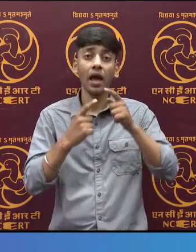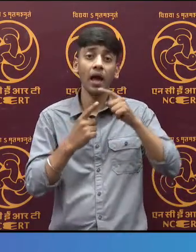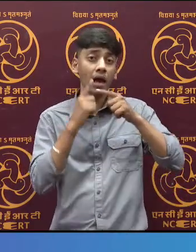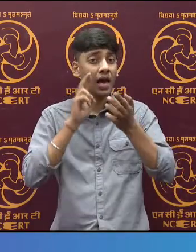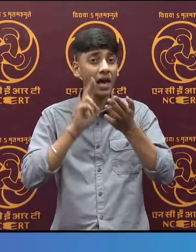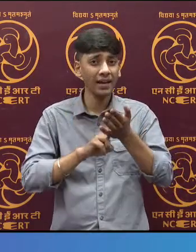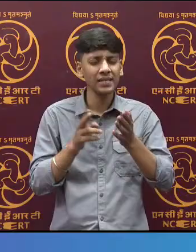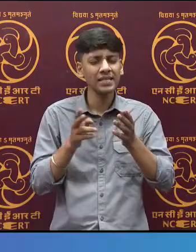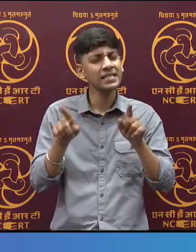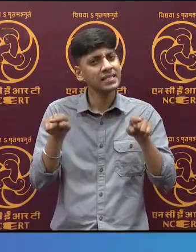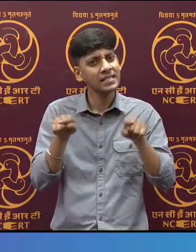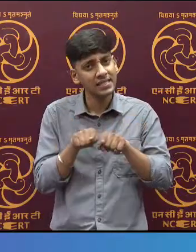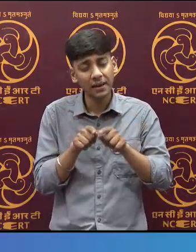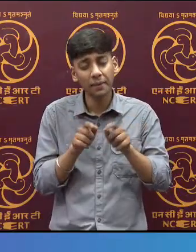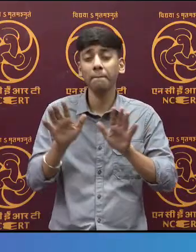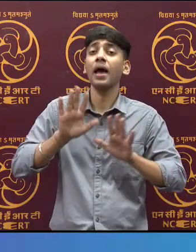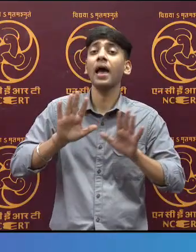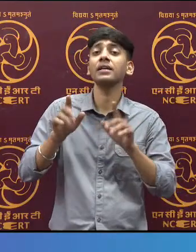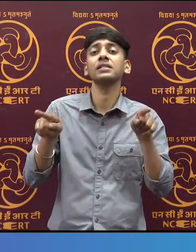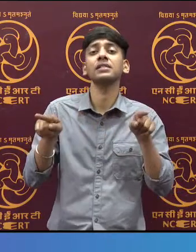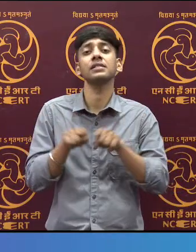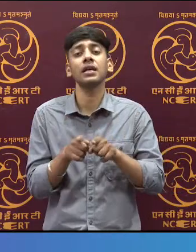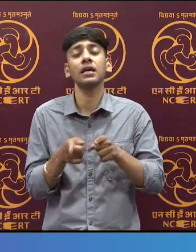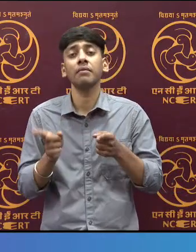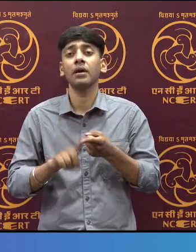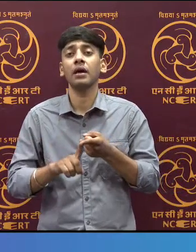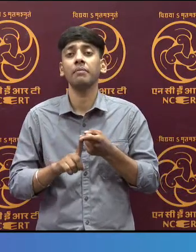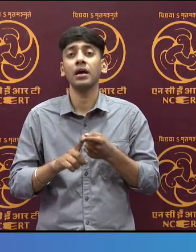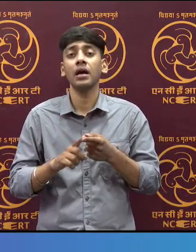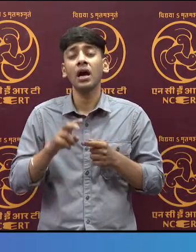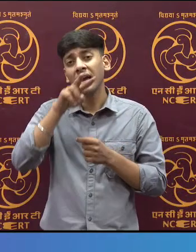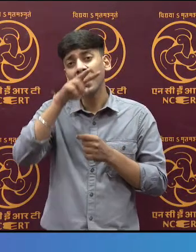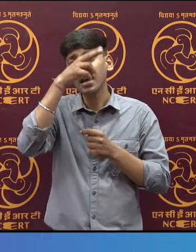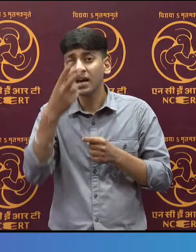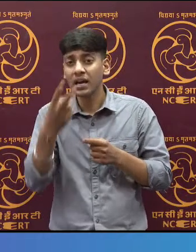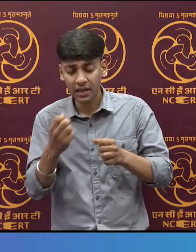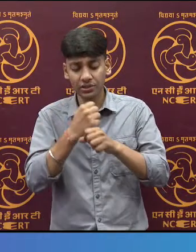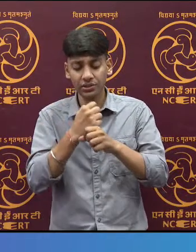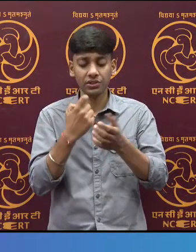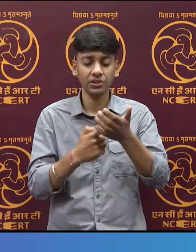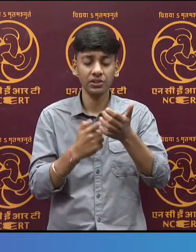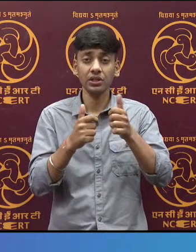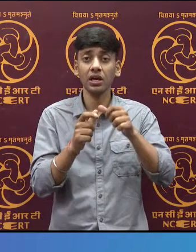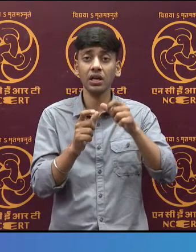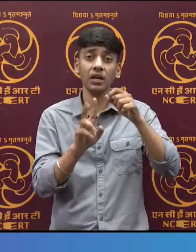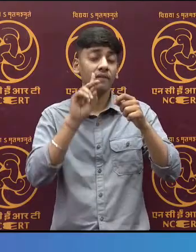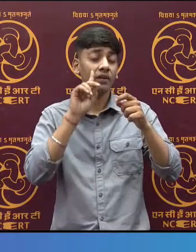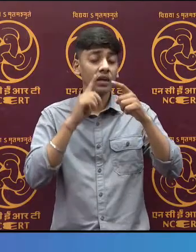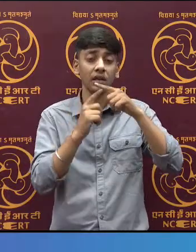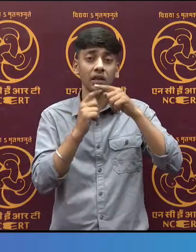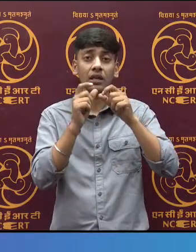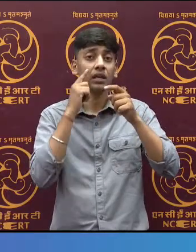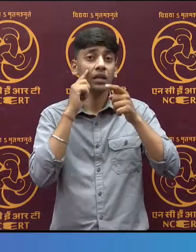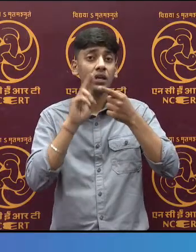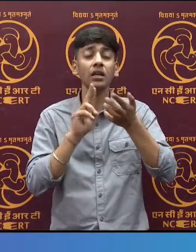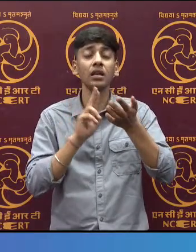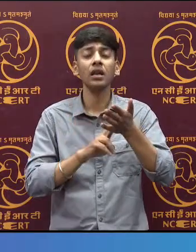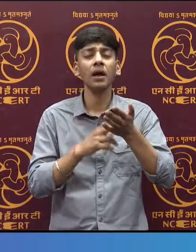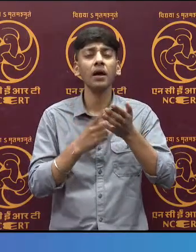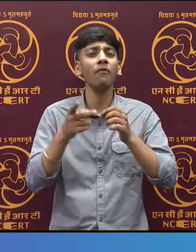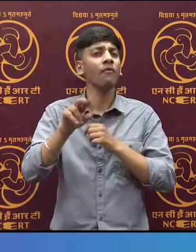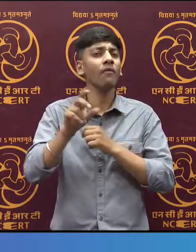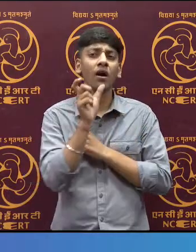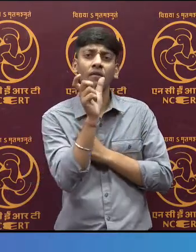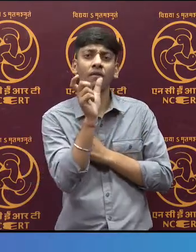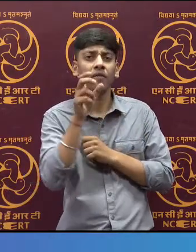reaction. So, the gravitational force, do you know what is gravitational force? Yes ma'am. Do you know what is gravitational? So, could